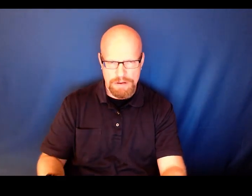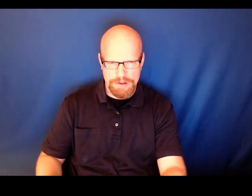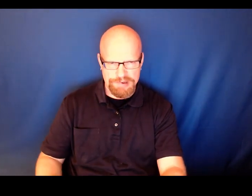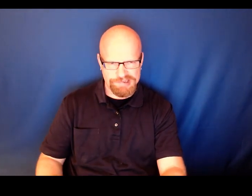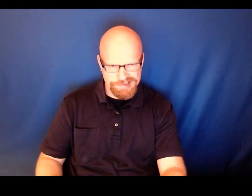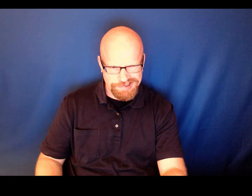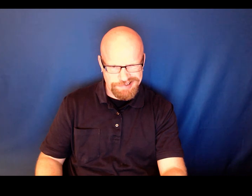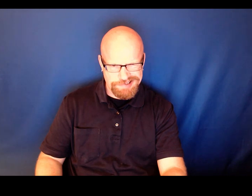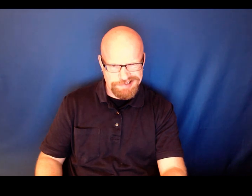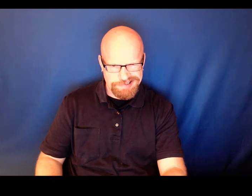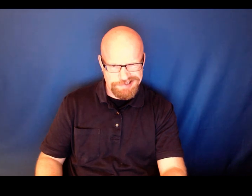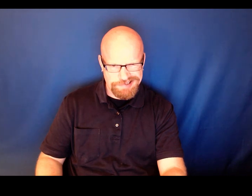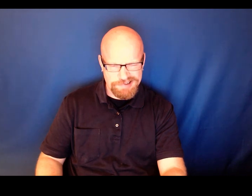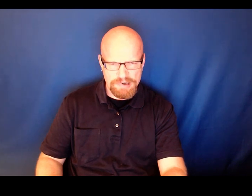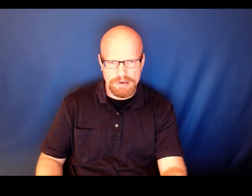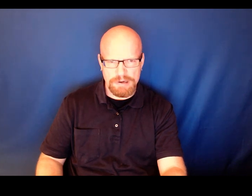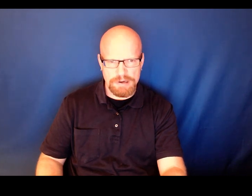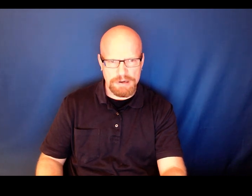Now,